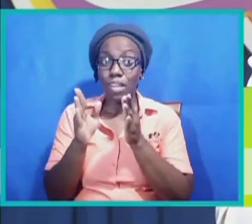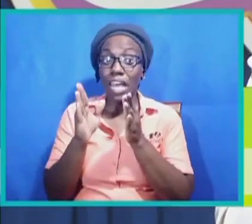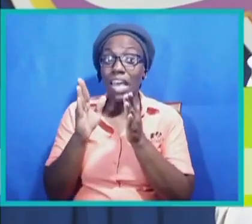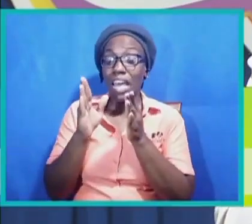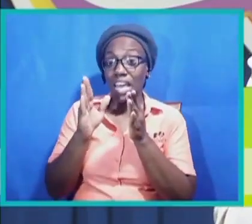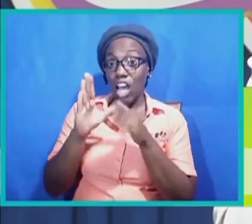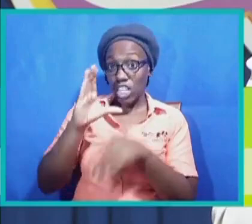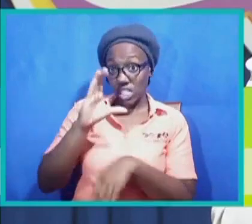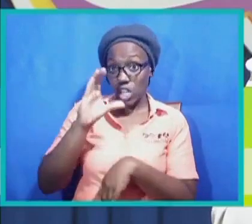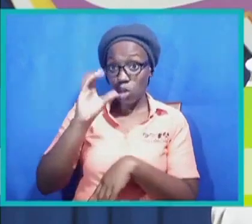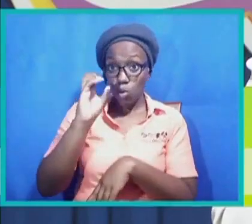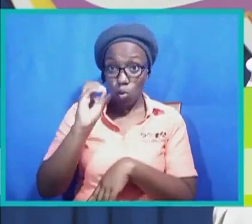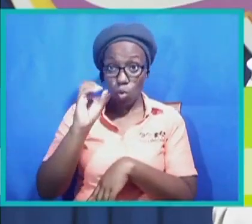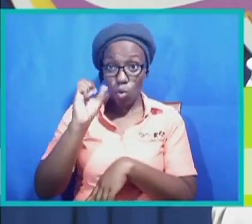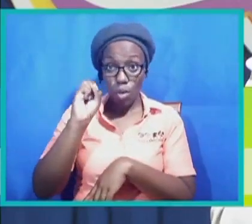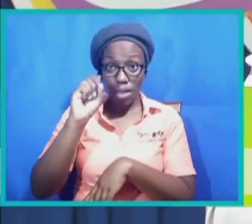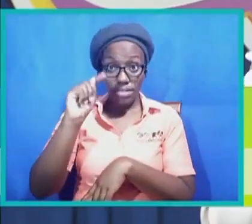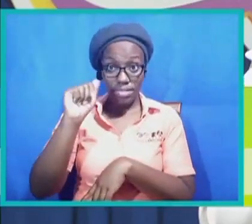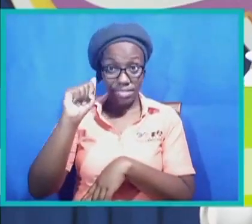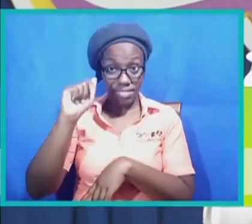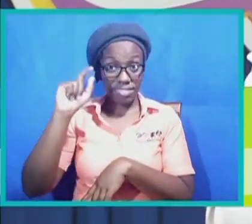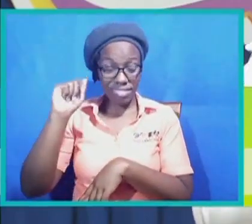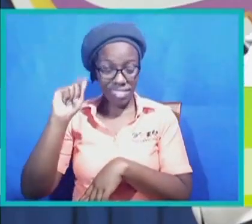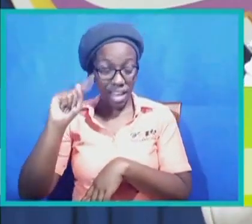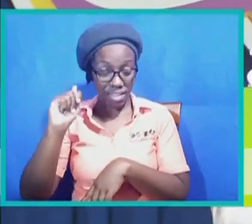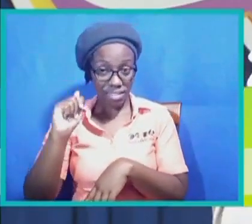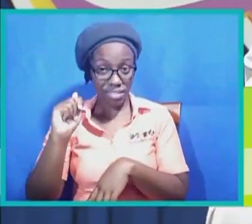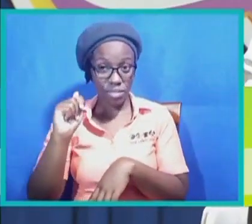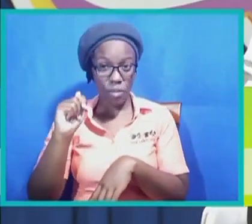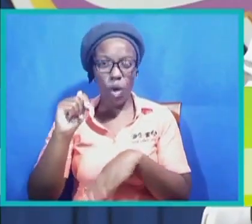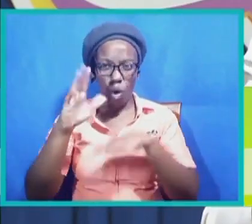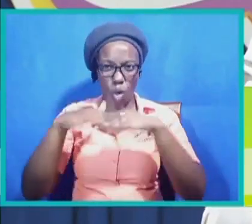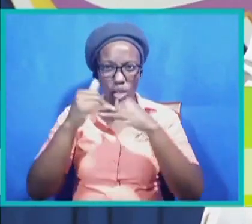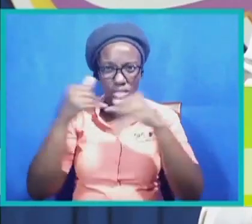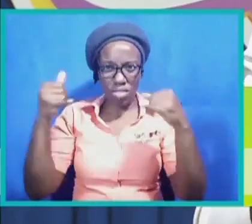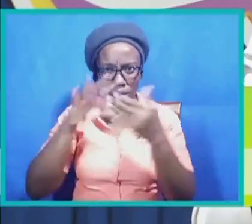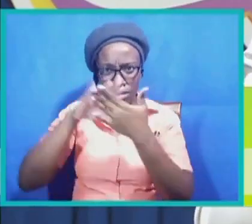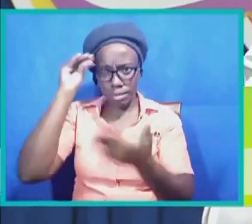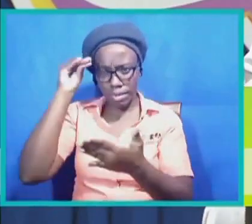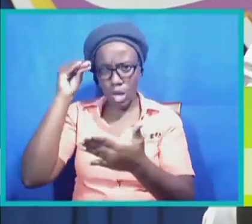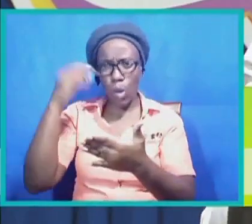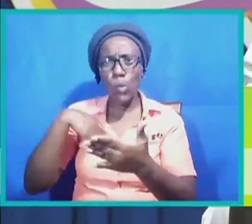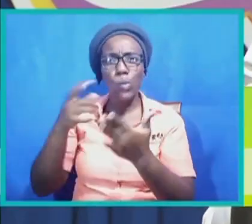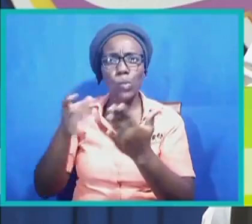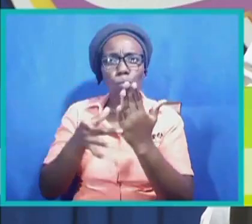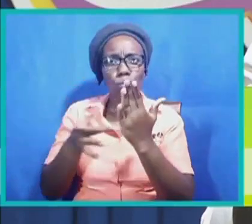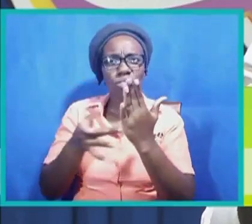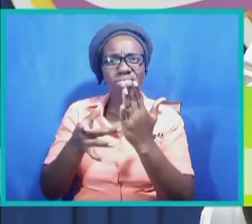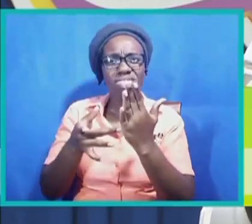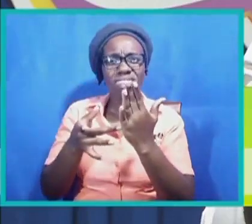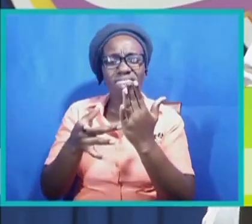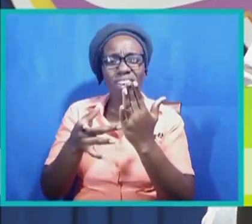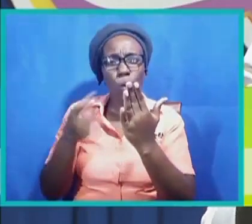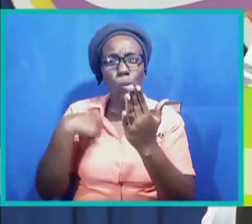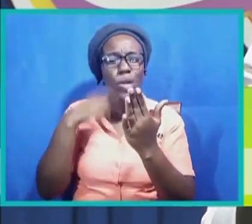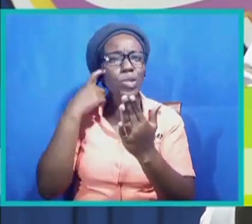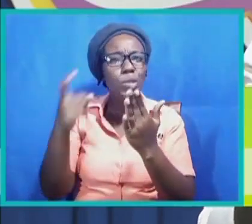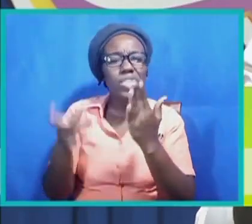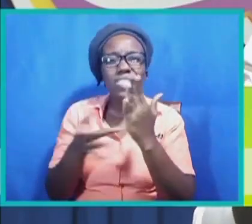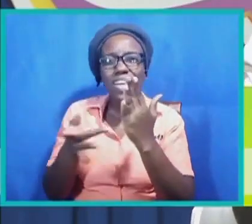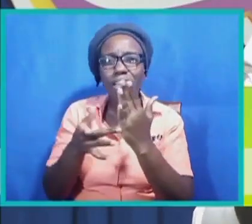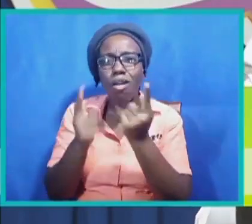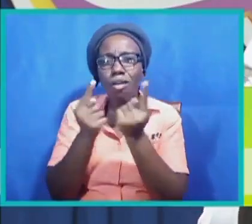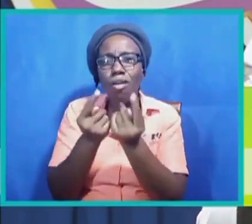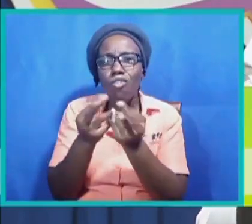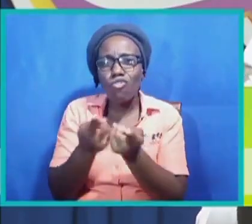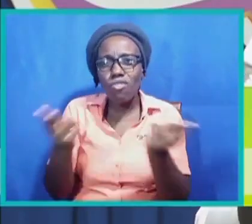pivot to the online learning, is that the technological resources and